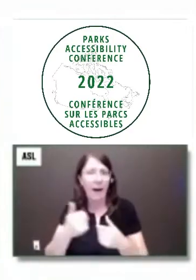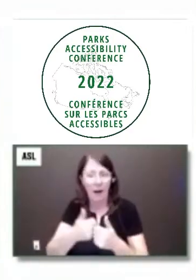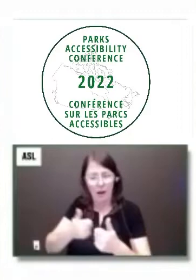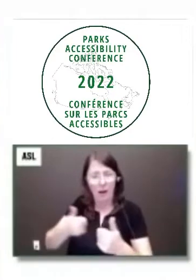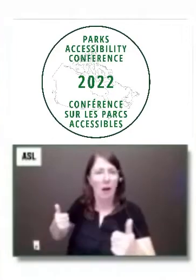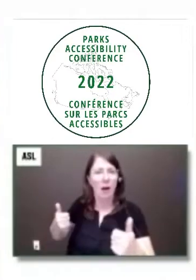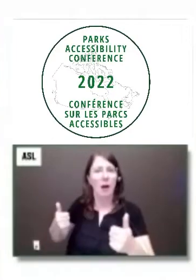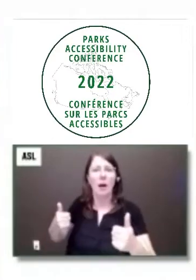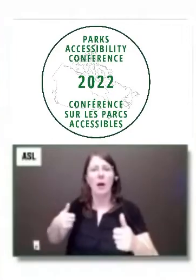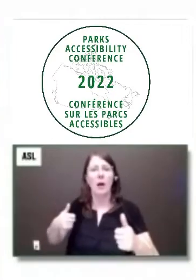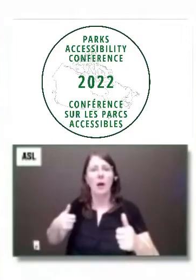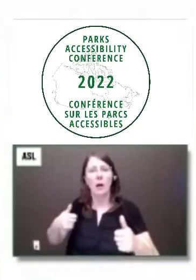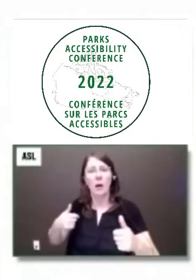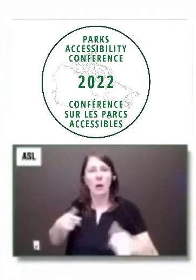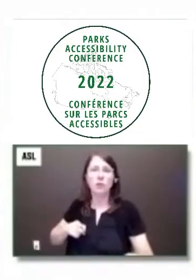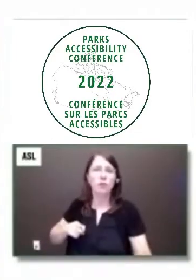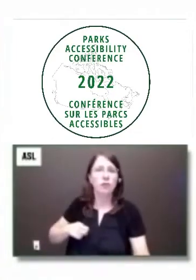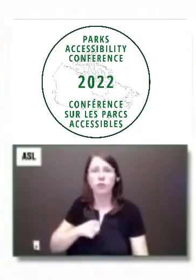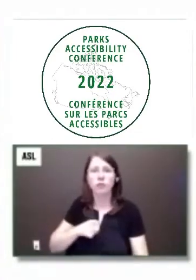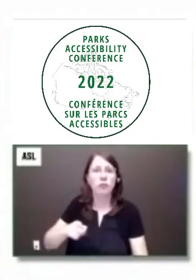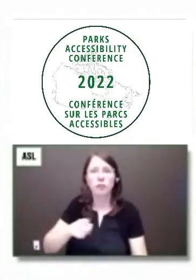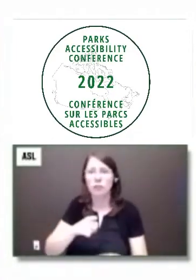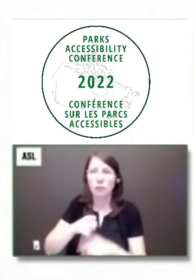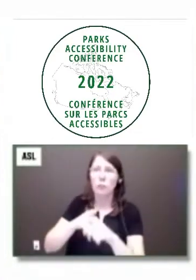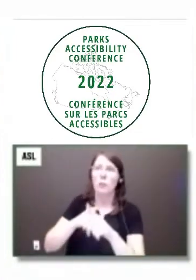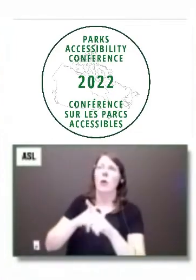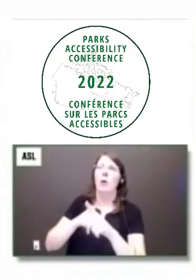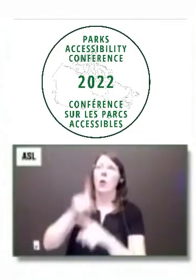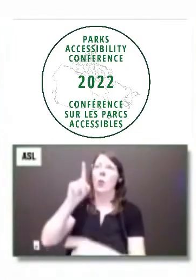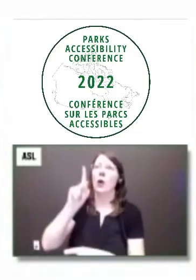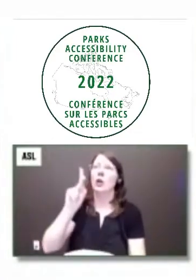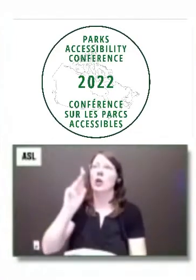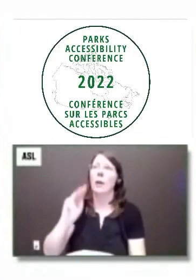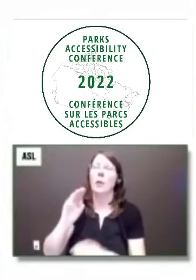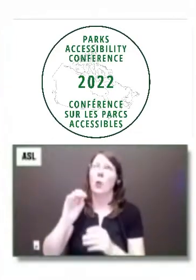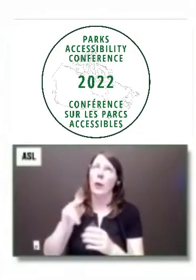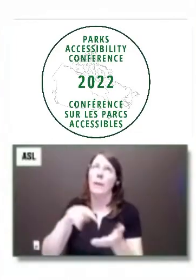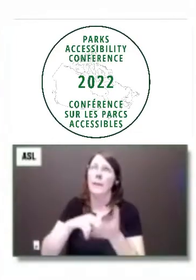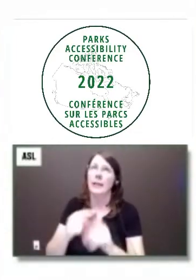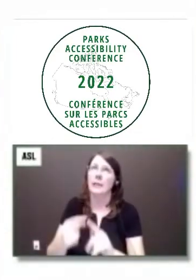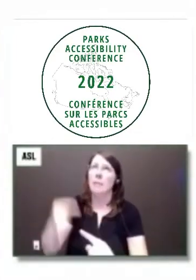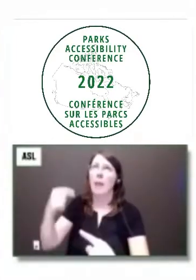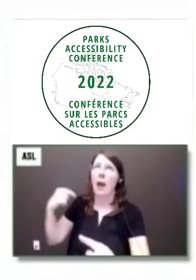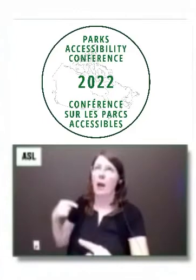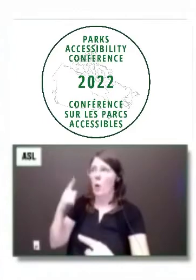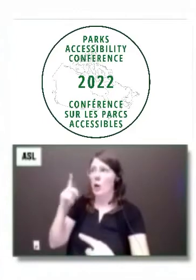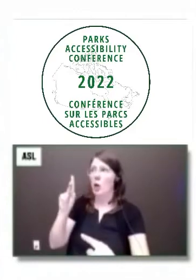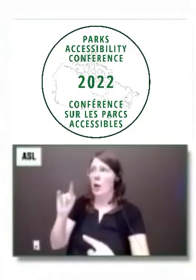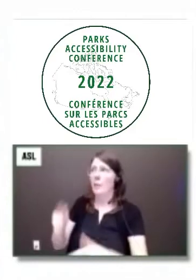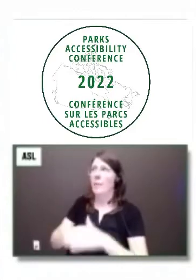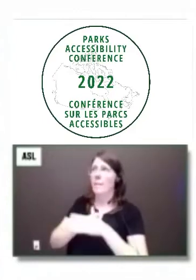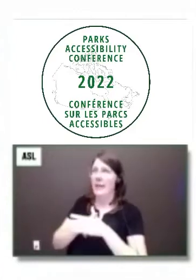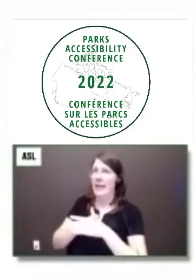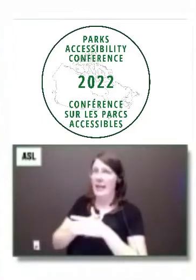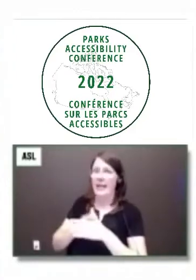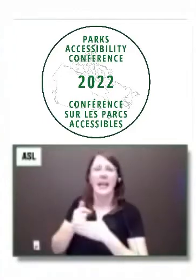but you can start to get a better understanding that way based just even on that. So that's one type of